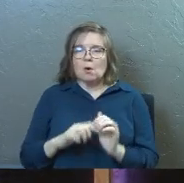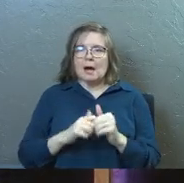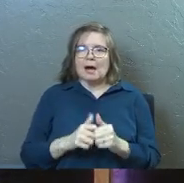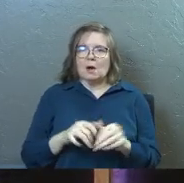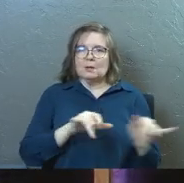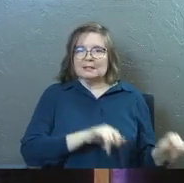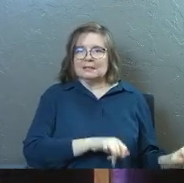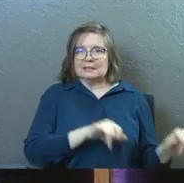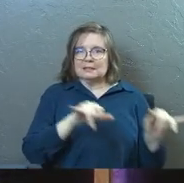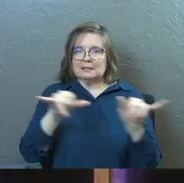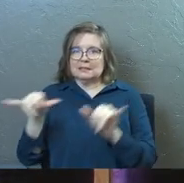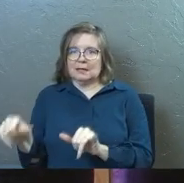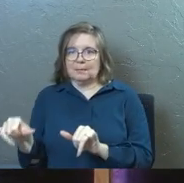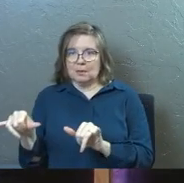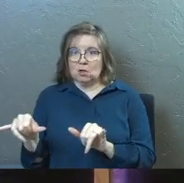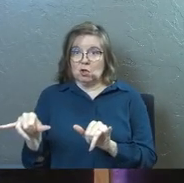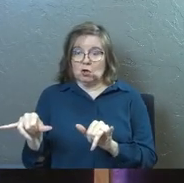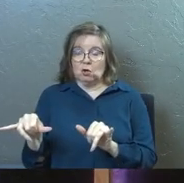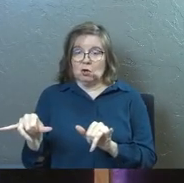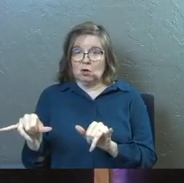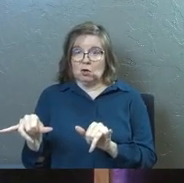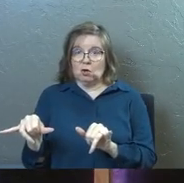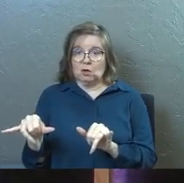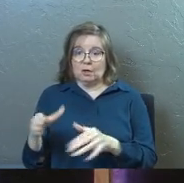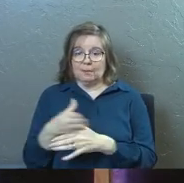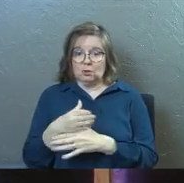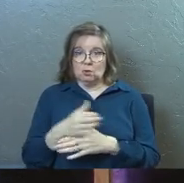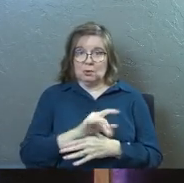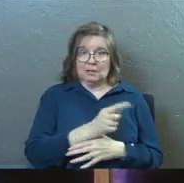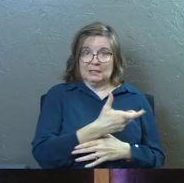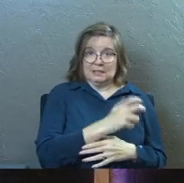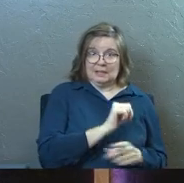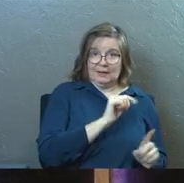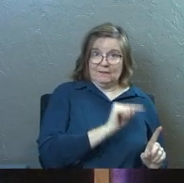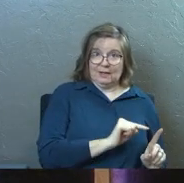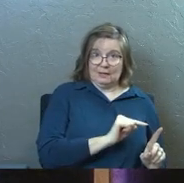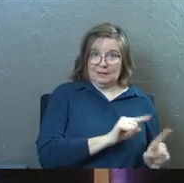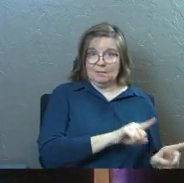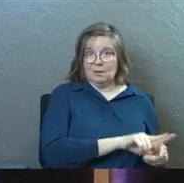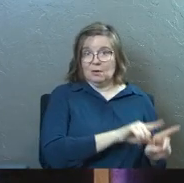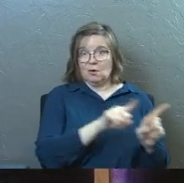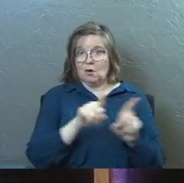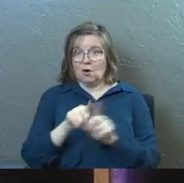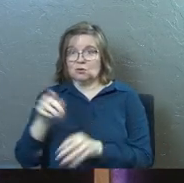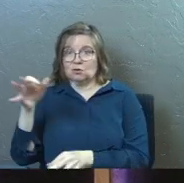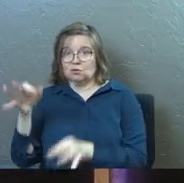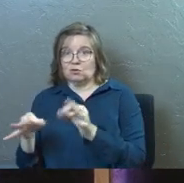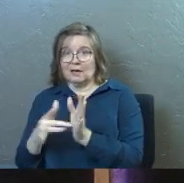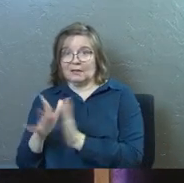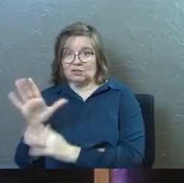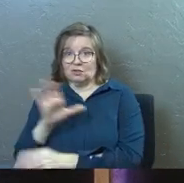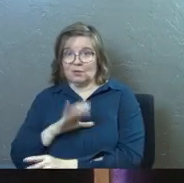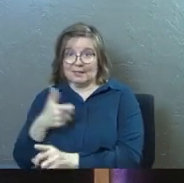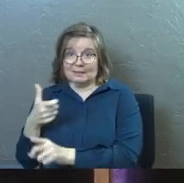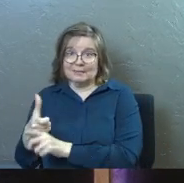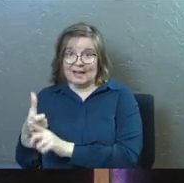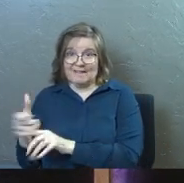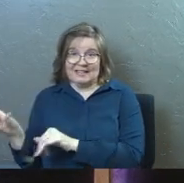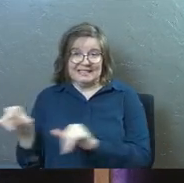how similar this whole scene is between Stephen and also the trial of Jesus Christ himself.